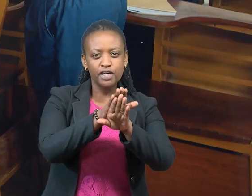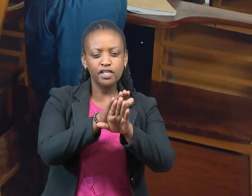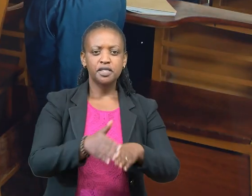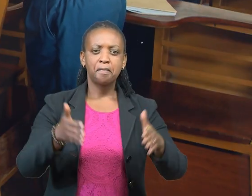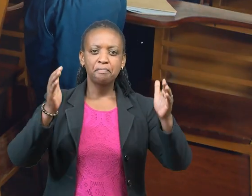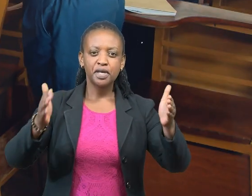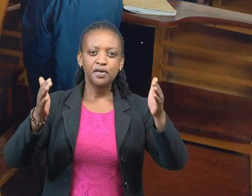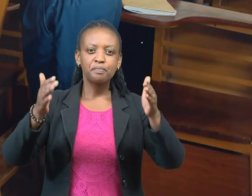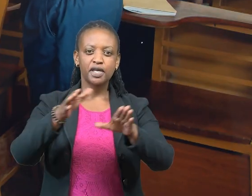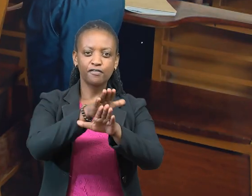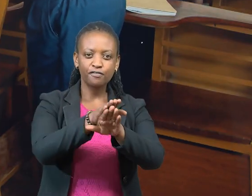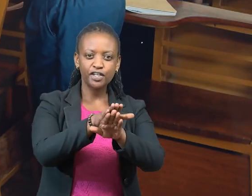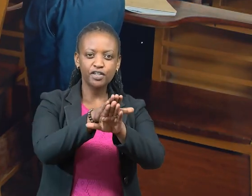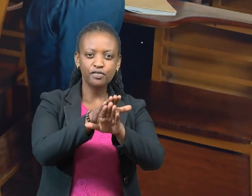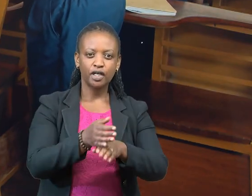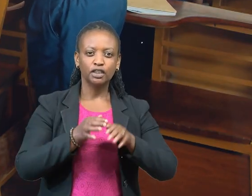fish,